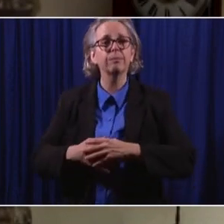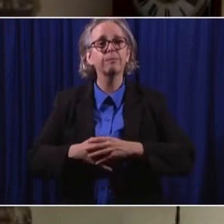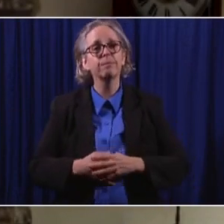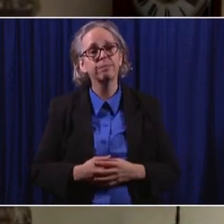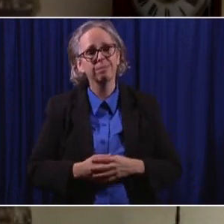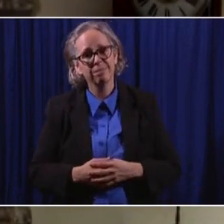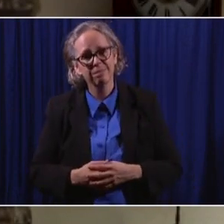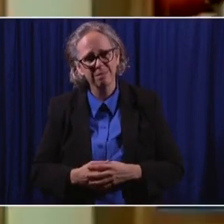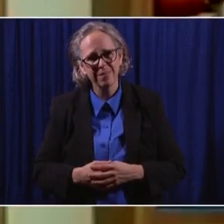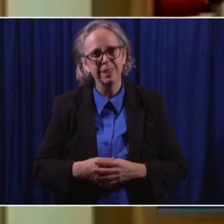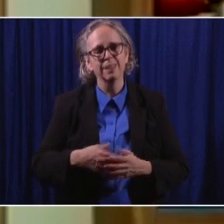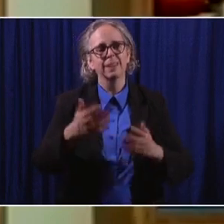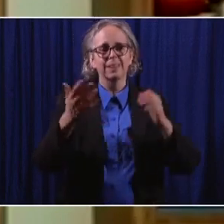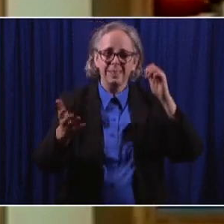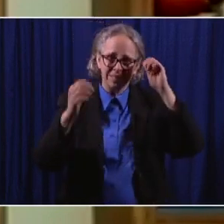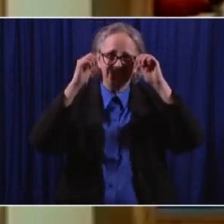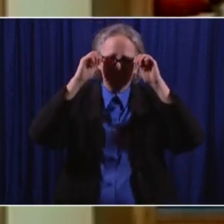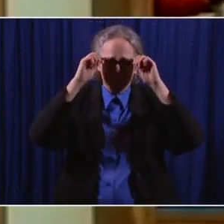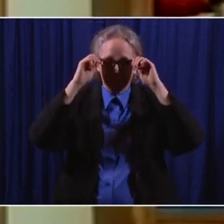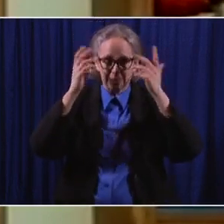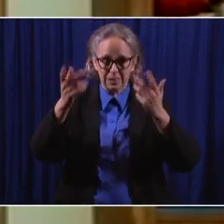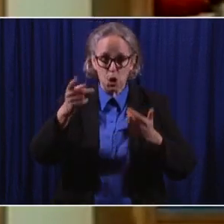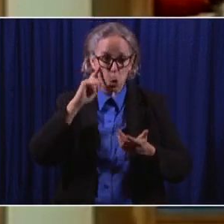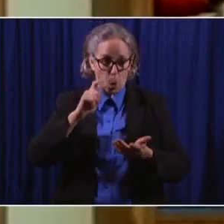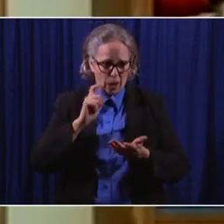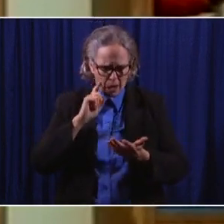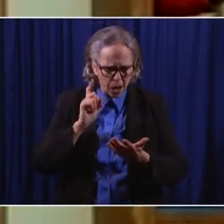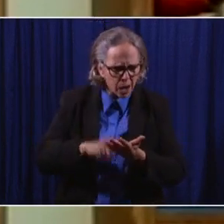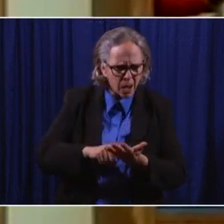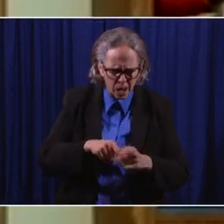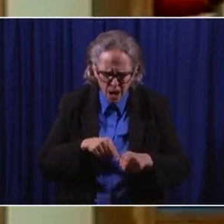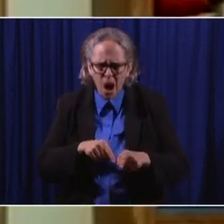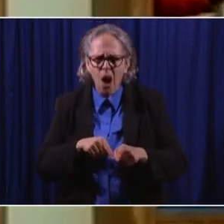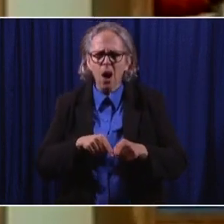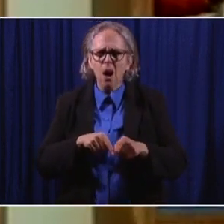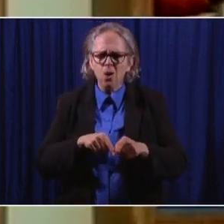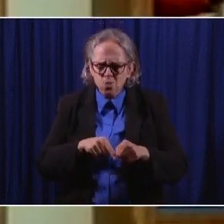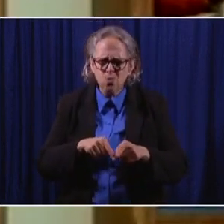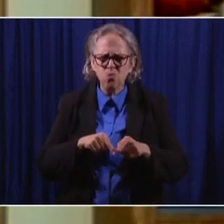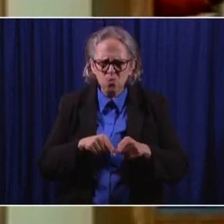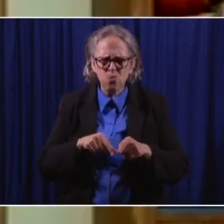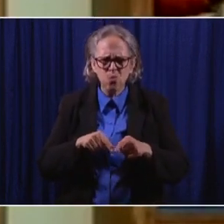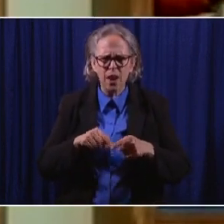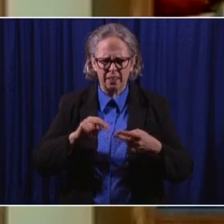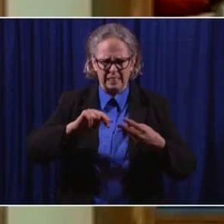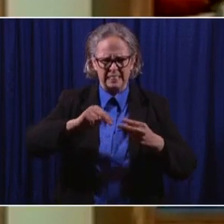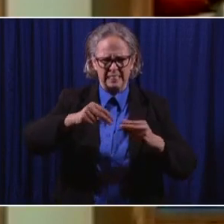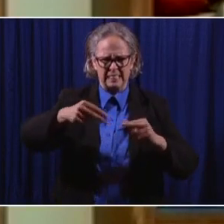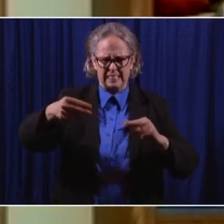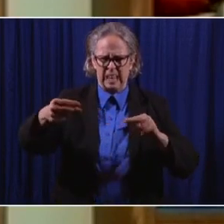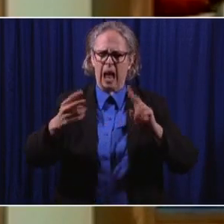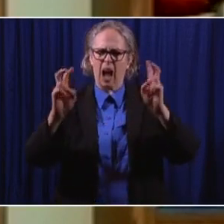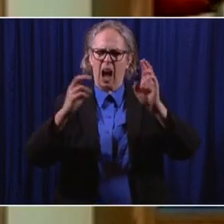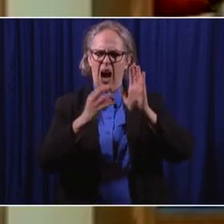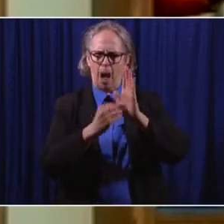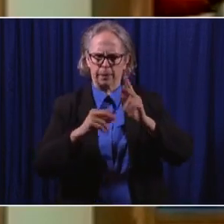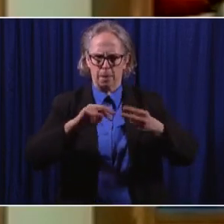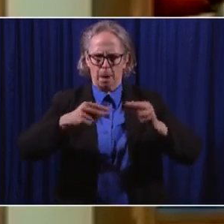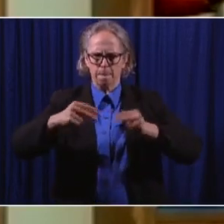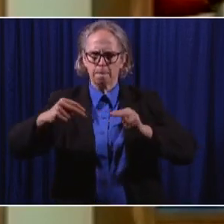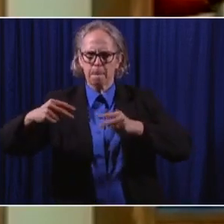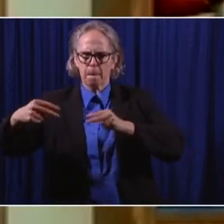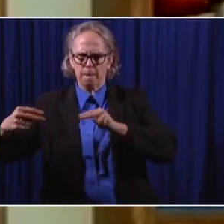Well, what we're trying to do is we're monitoring the viral gene copies that we're seeing in the wastewater, and we're just starting to begin to compare